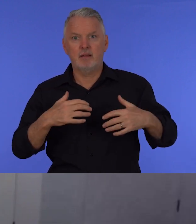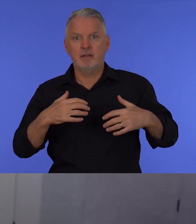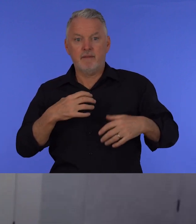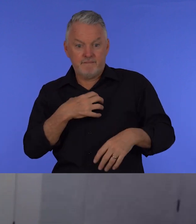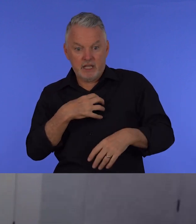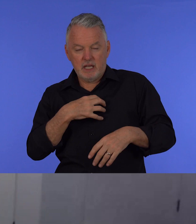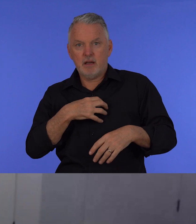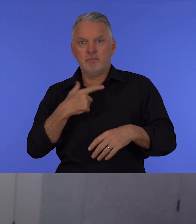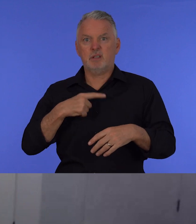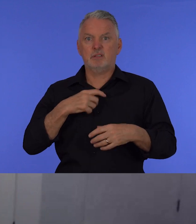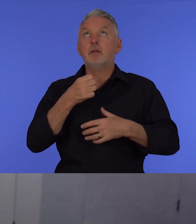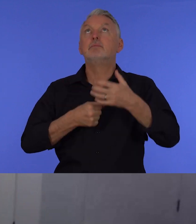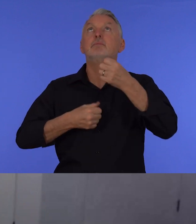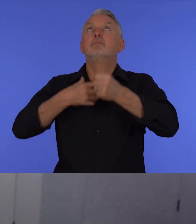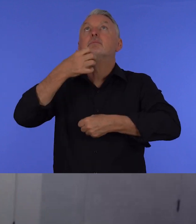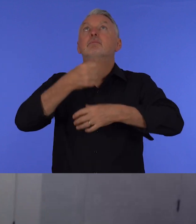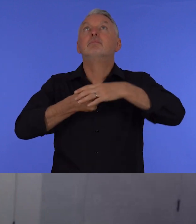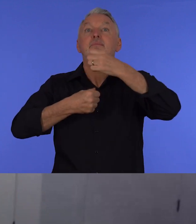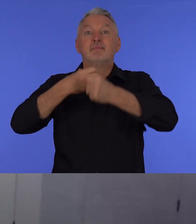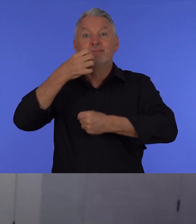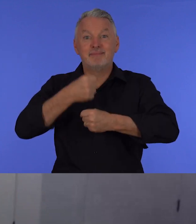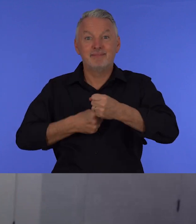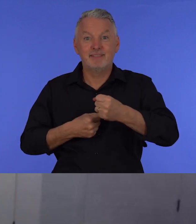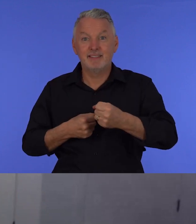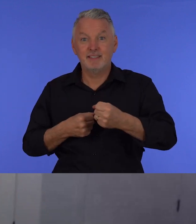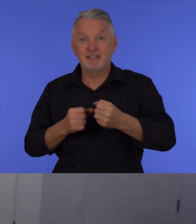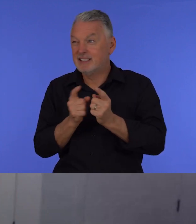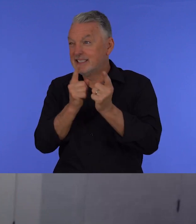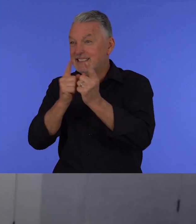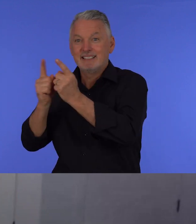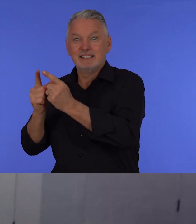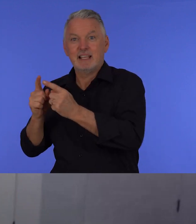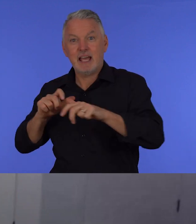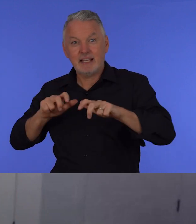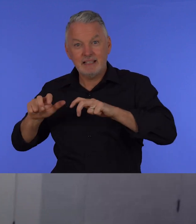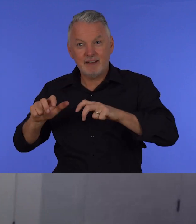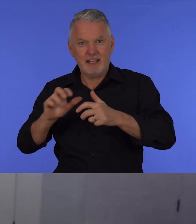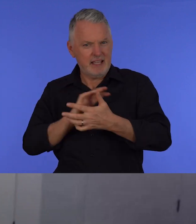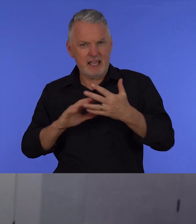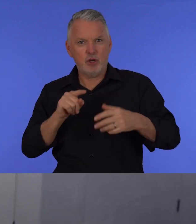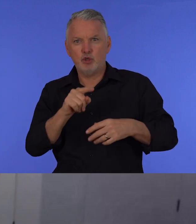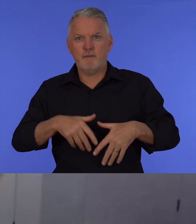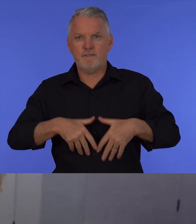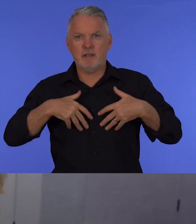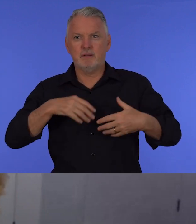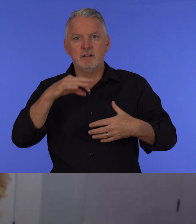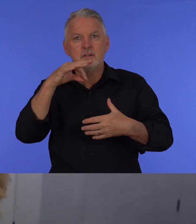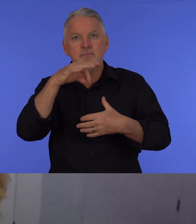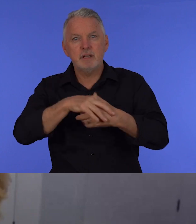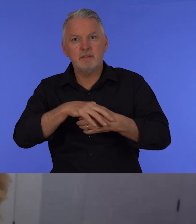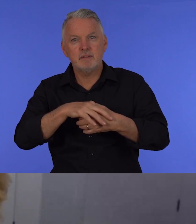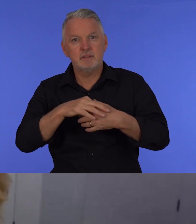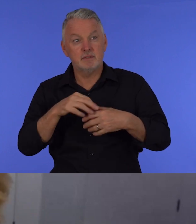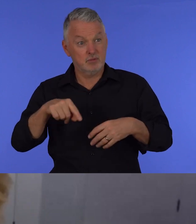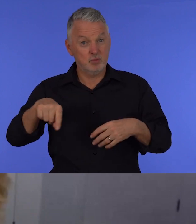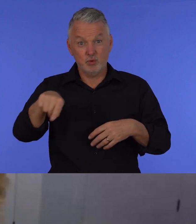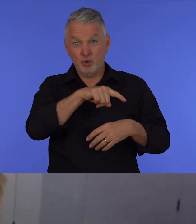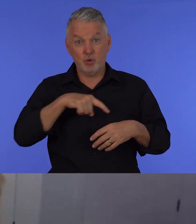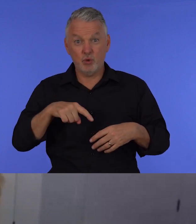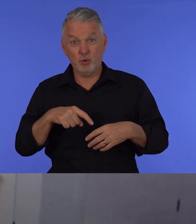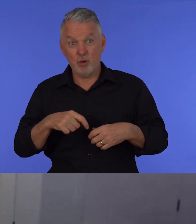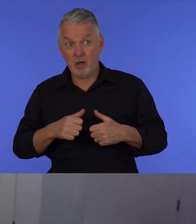Will first started Scouts, like just that fear of, you know, him going abseiling and, you know, doing all these things. How has